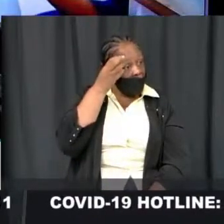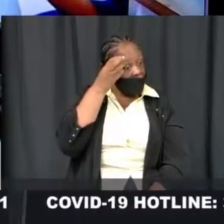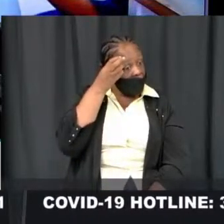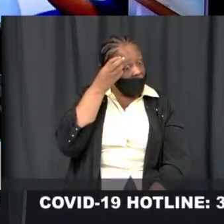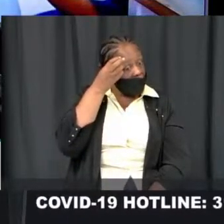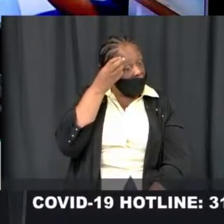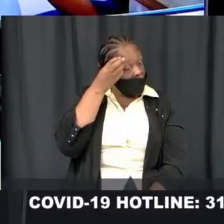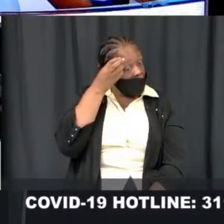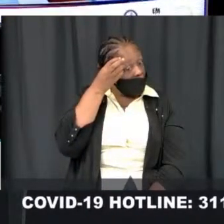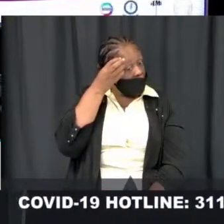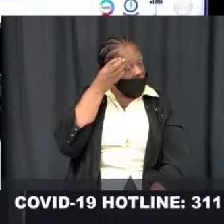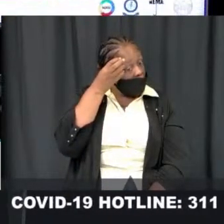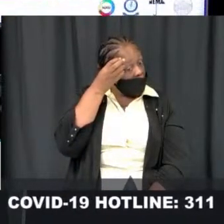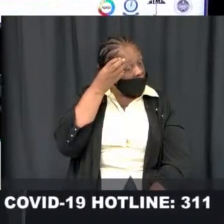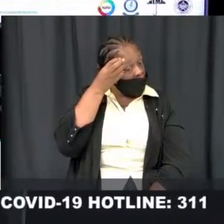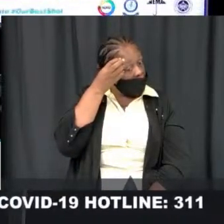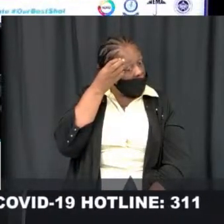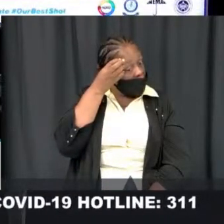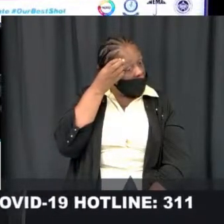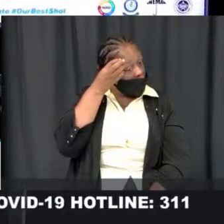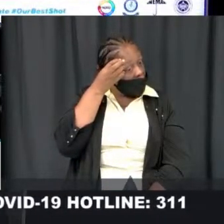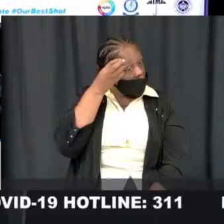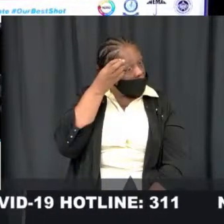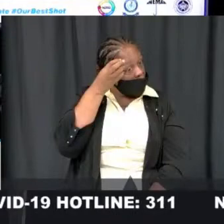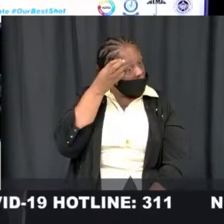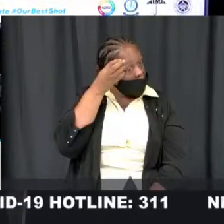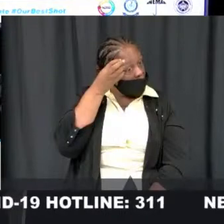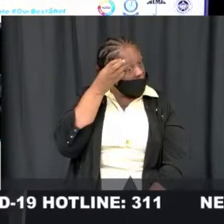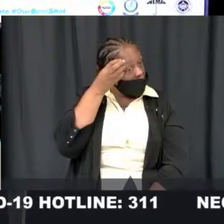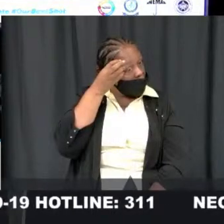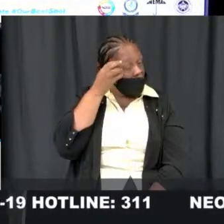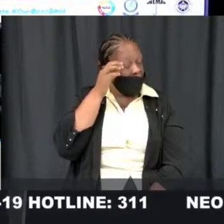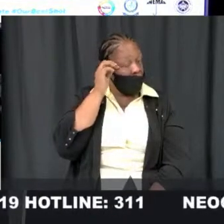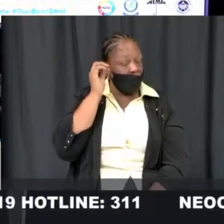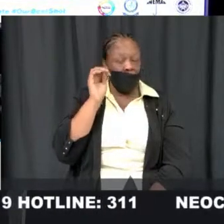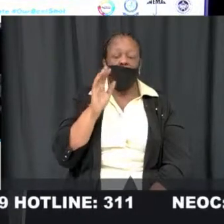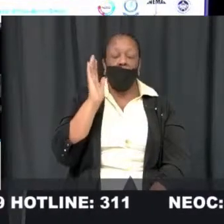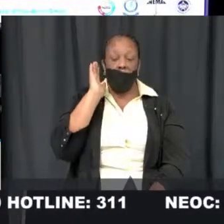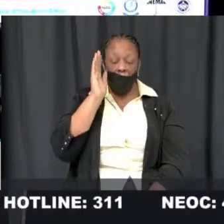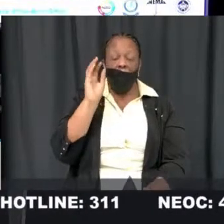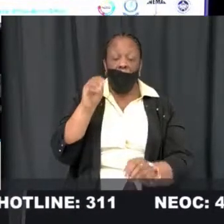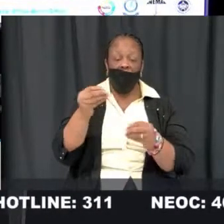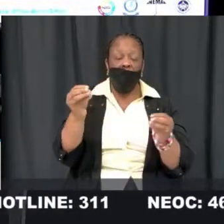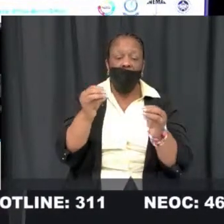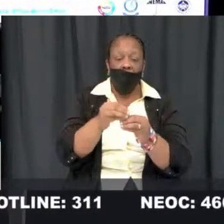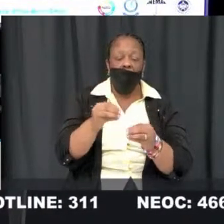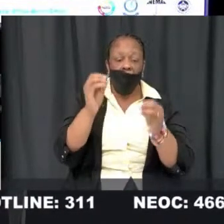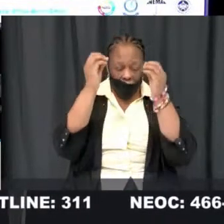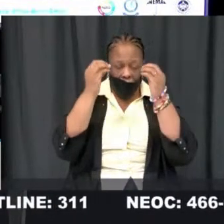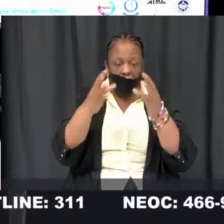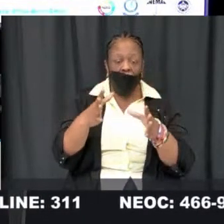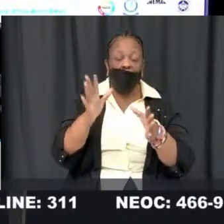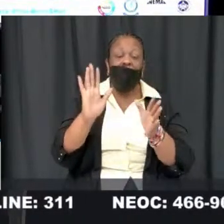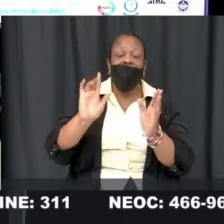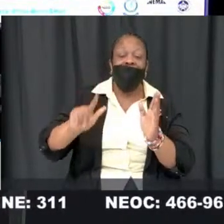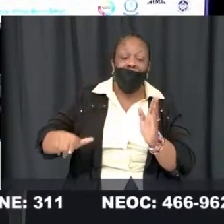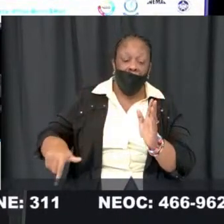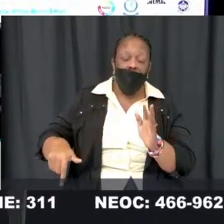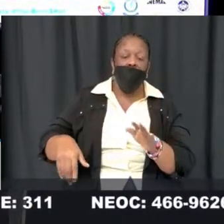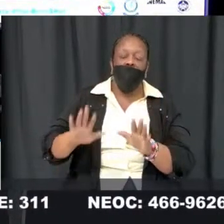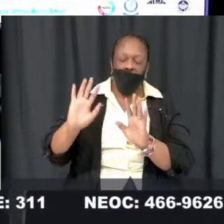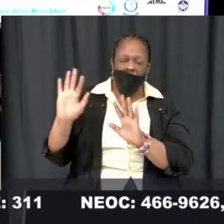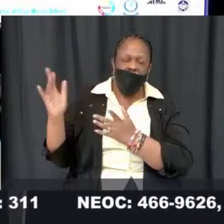though, we will be giving you a more detailed analysis in due course. And so the evidence is bearing